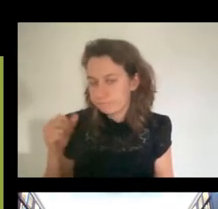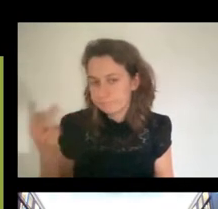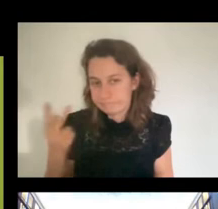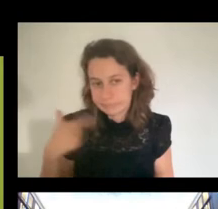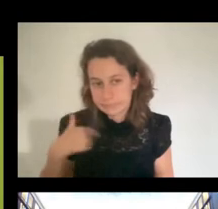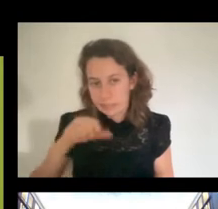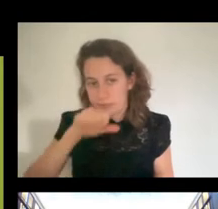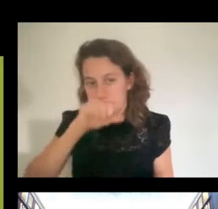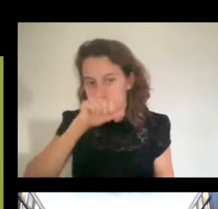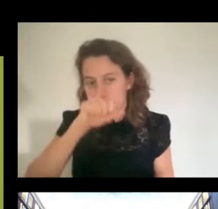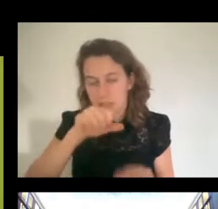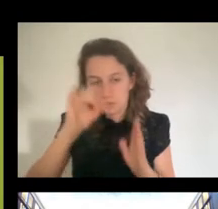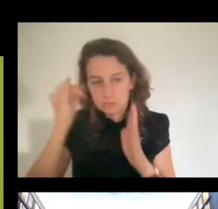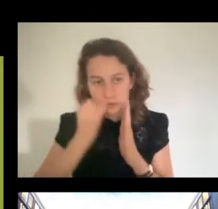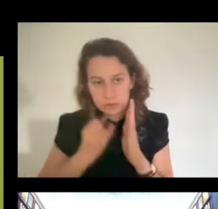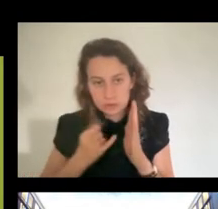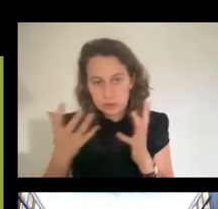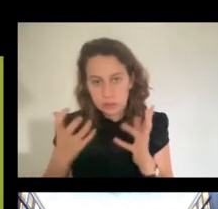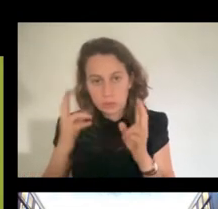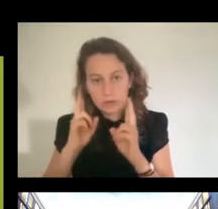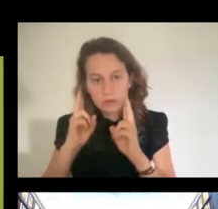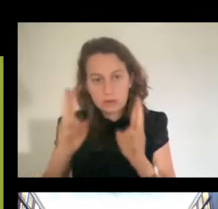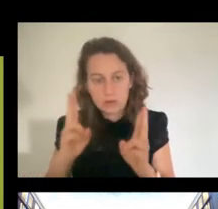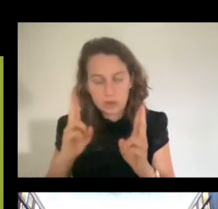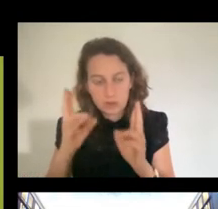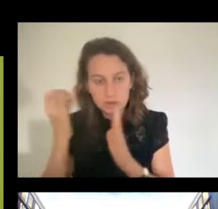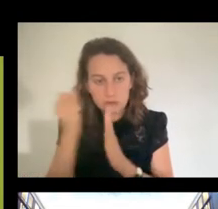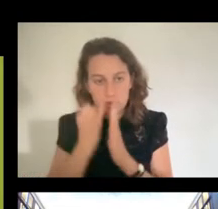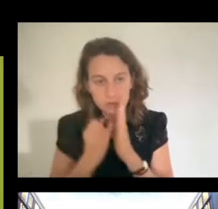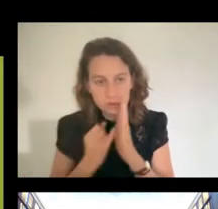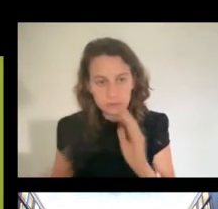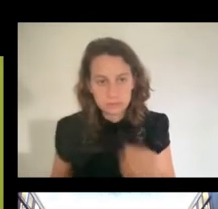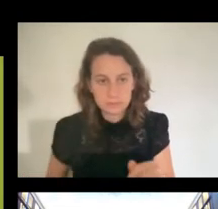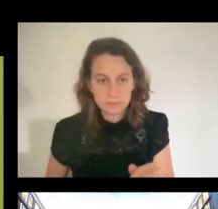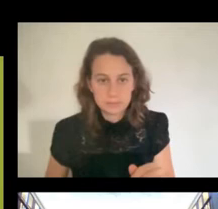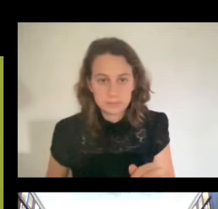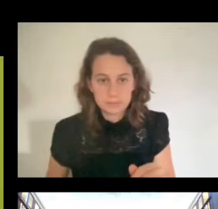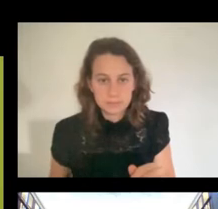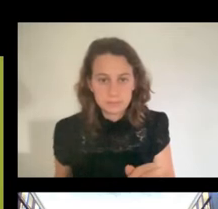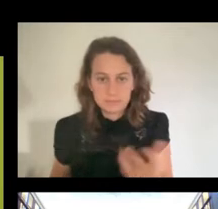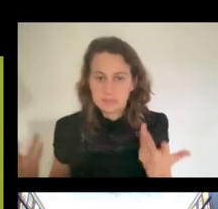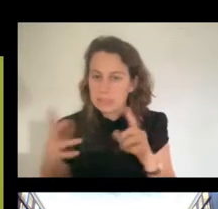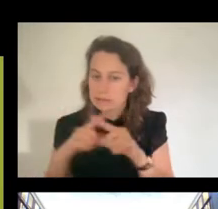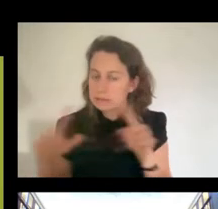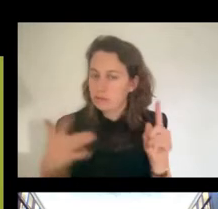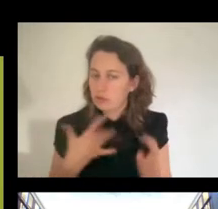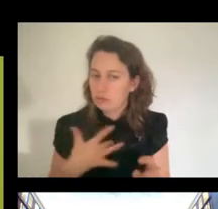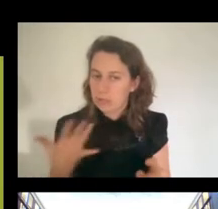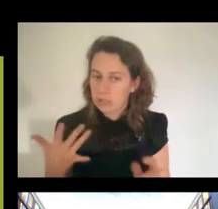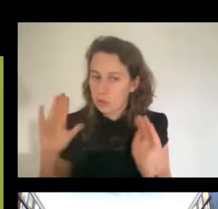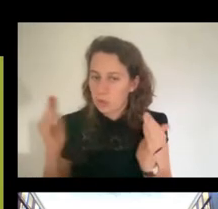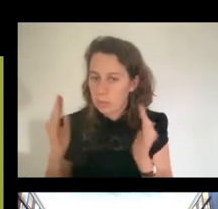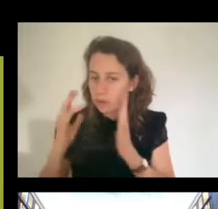drawings and I wanted to honor the drawings and also give them a different feel than the sculptural form, because on the